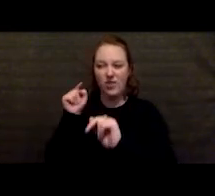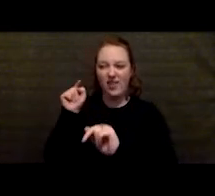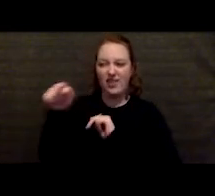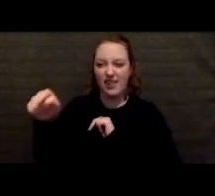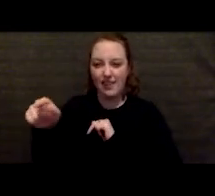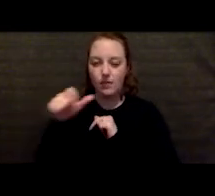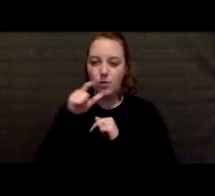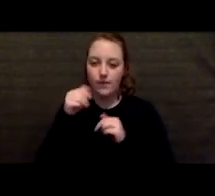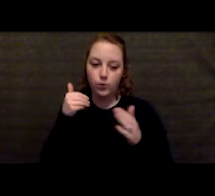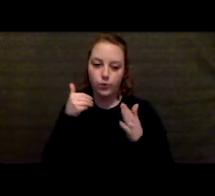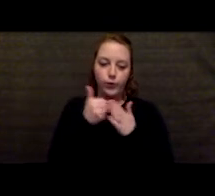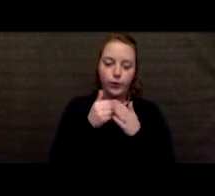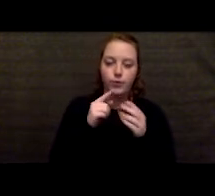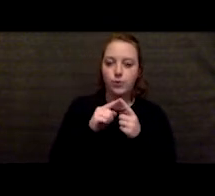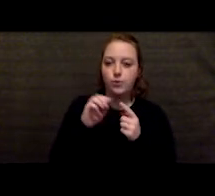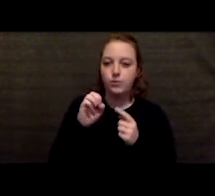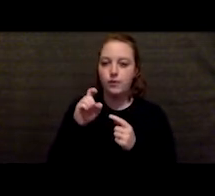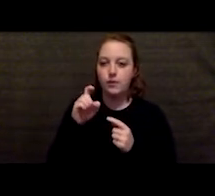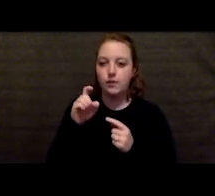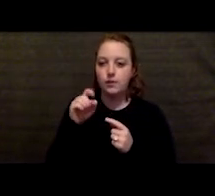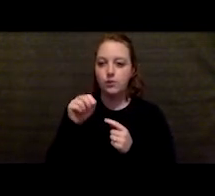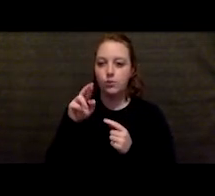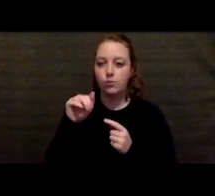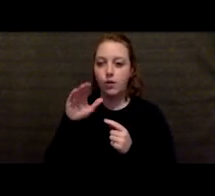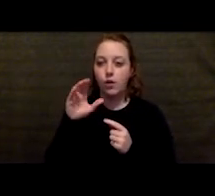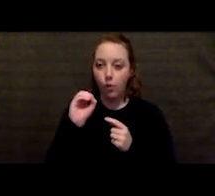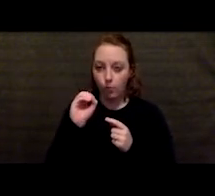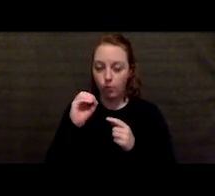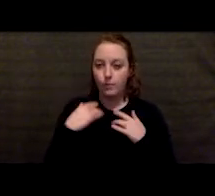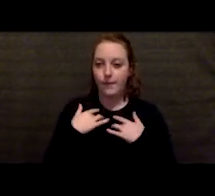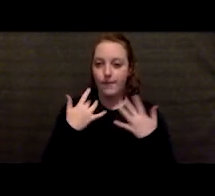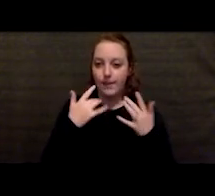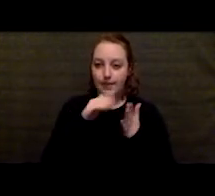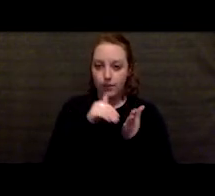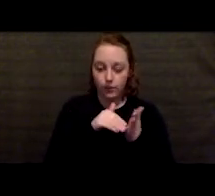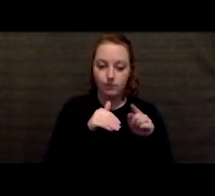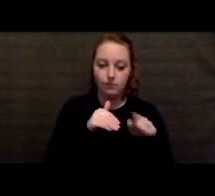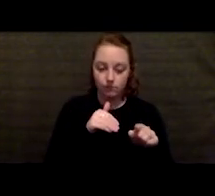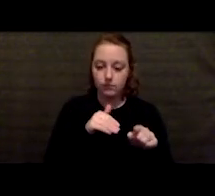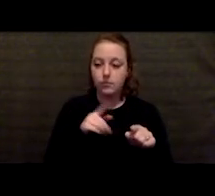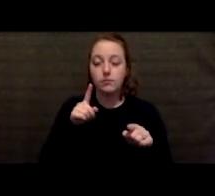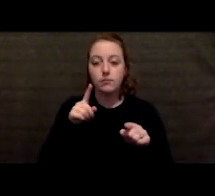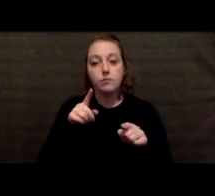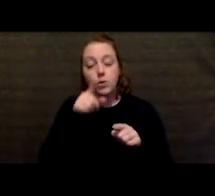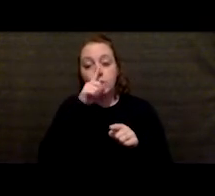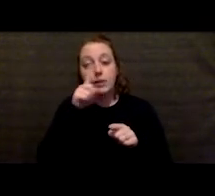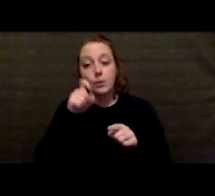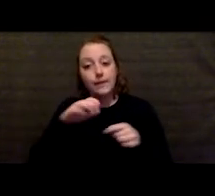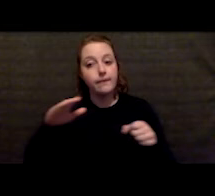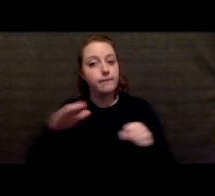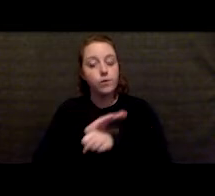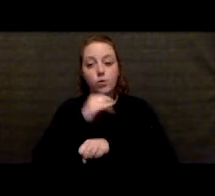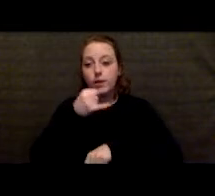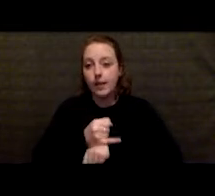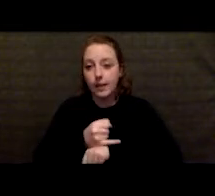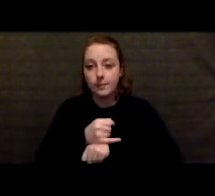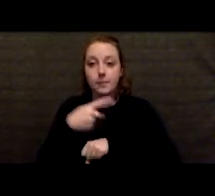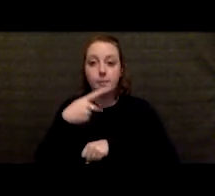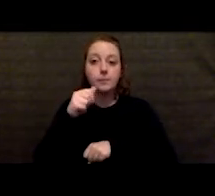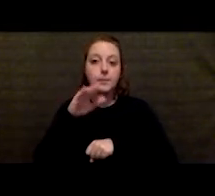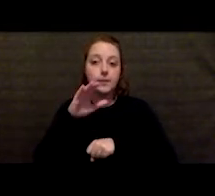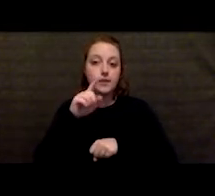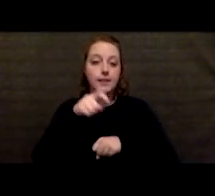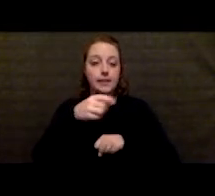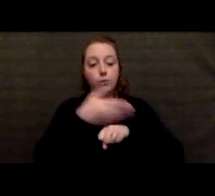definitely needed an entirely new campus, and the PAC needs to be renovated. It's not big enough, but I can't think of any